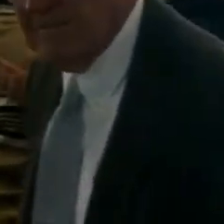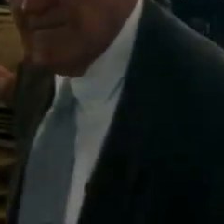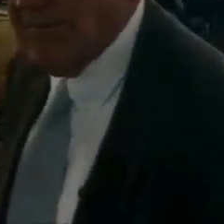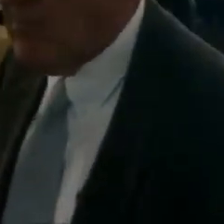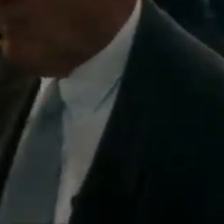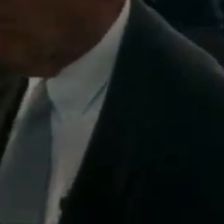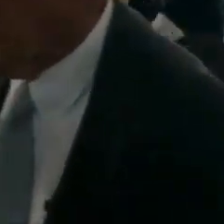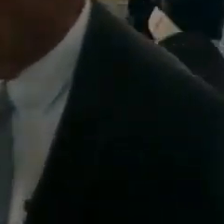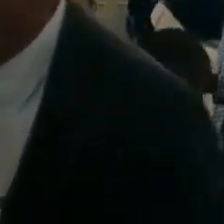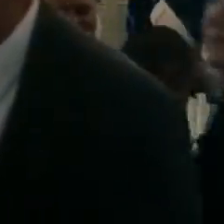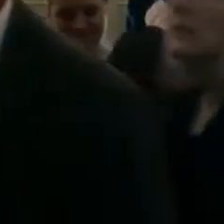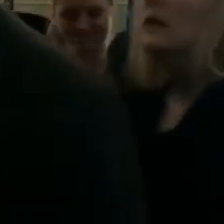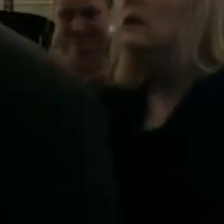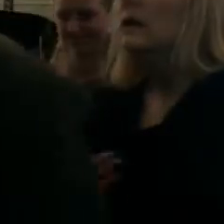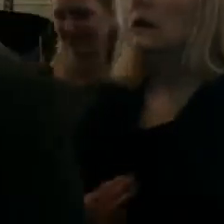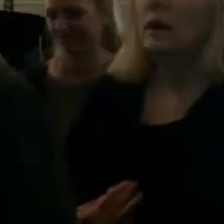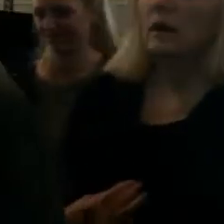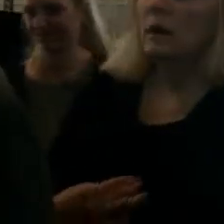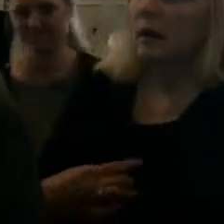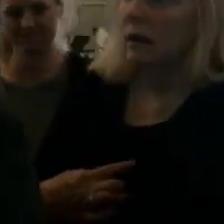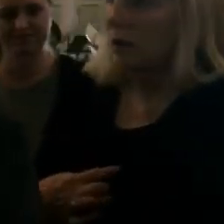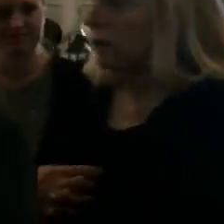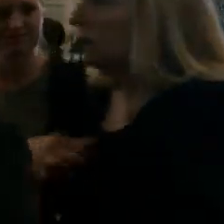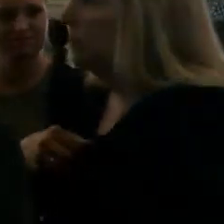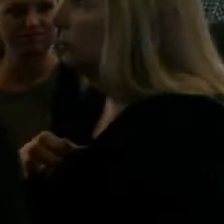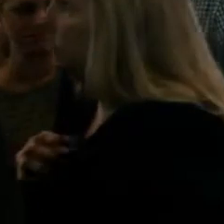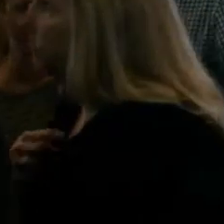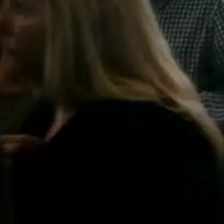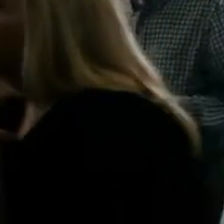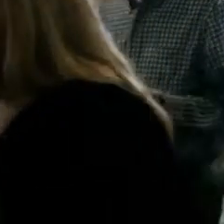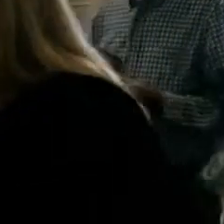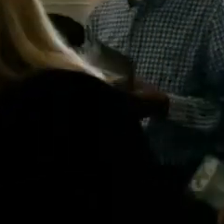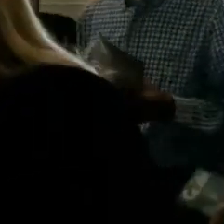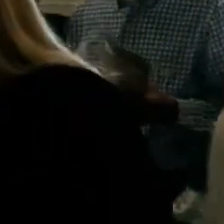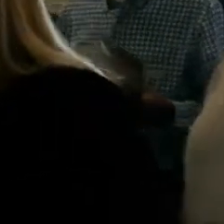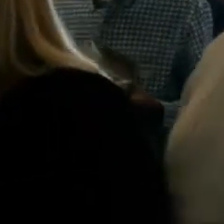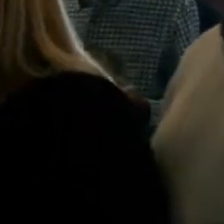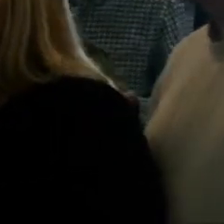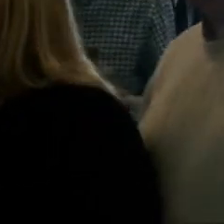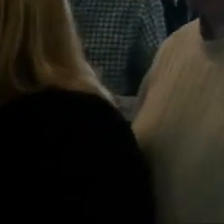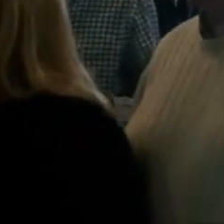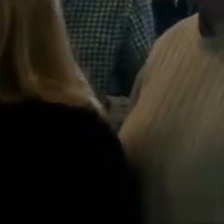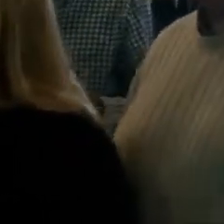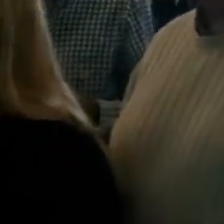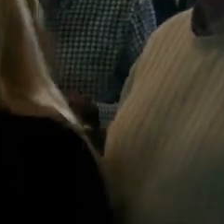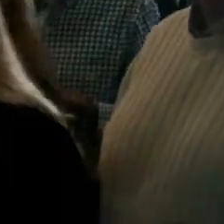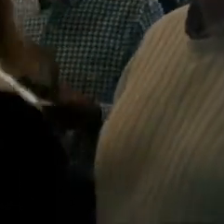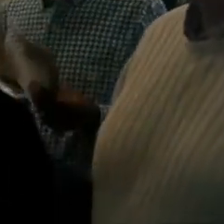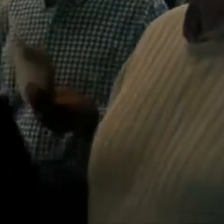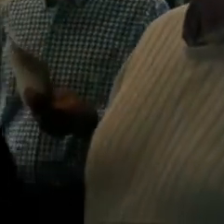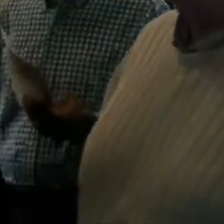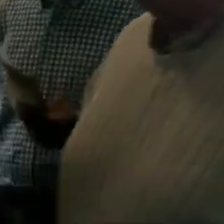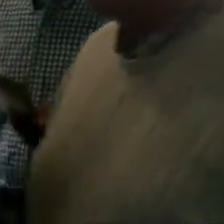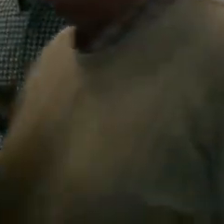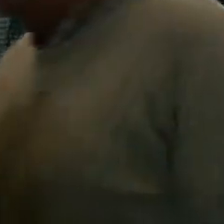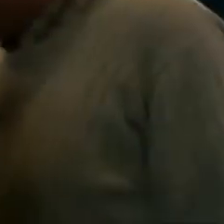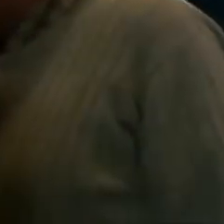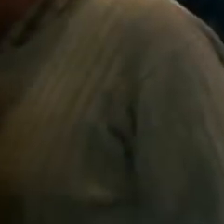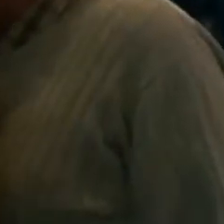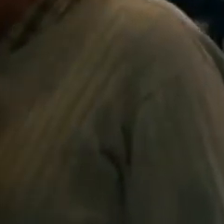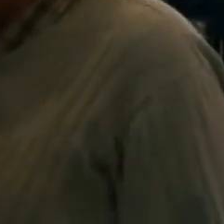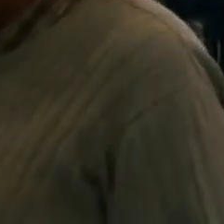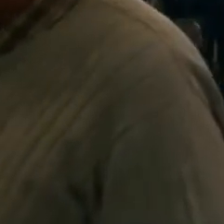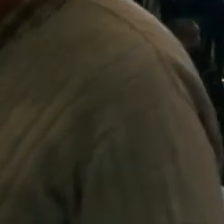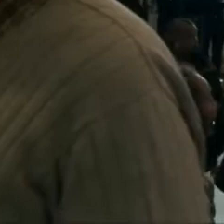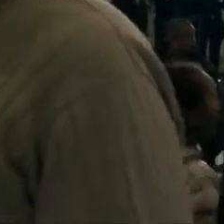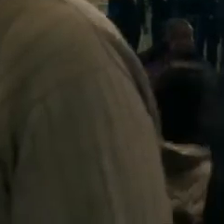God like Jehovah. There's no God like Jehovah. There's no God like Jehovah. There's no God